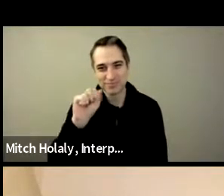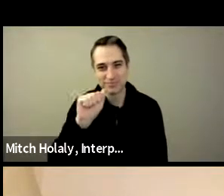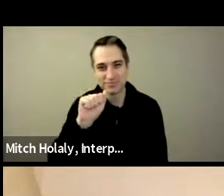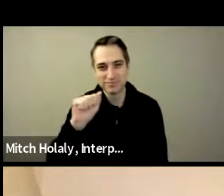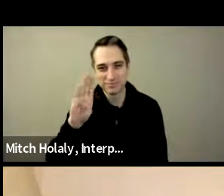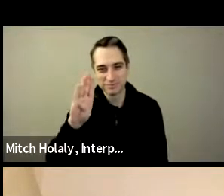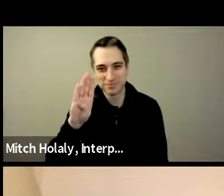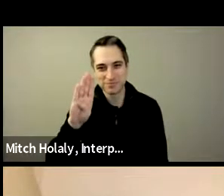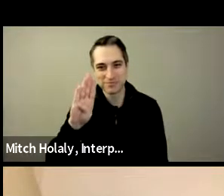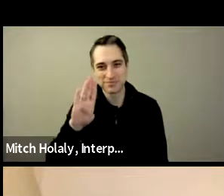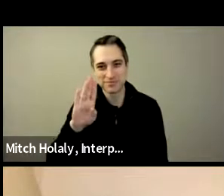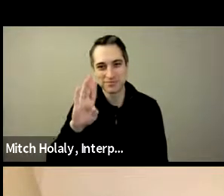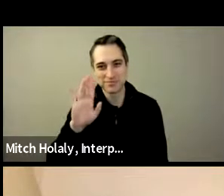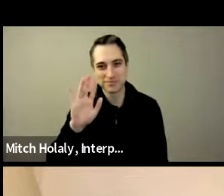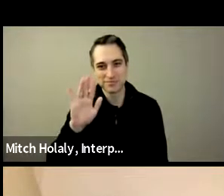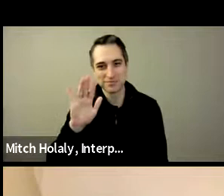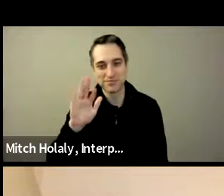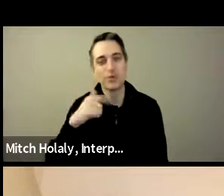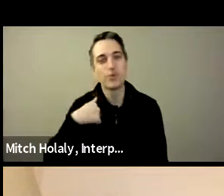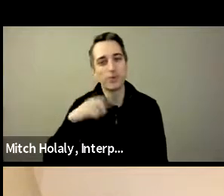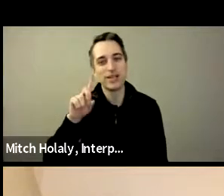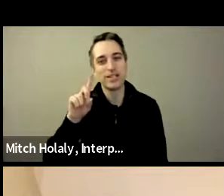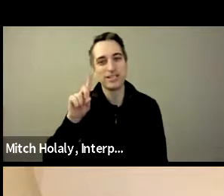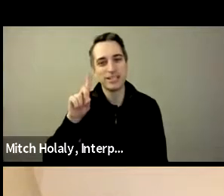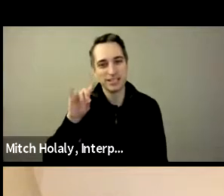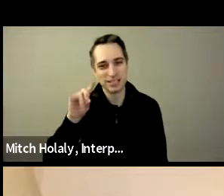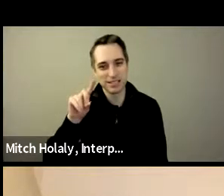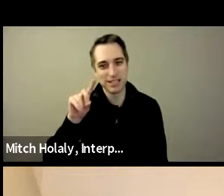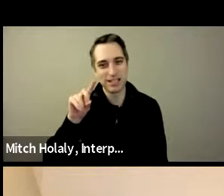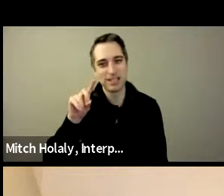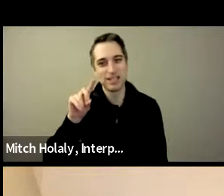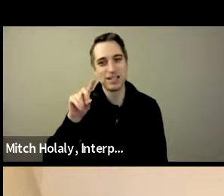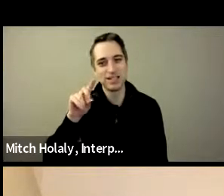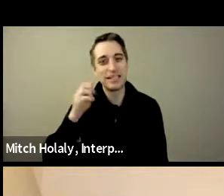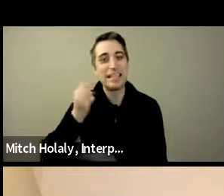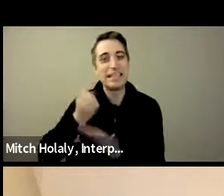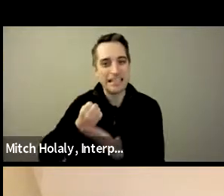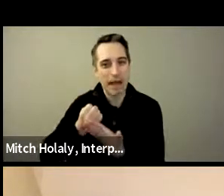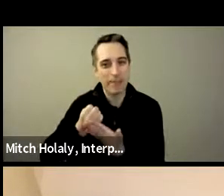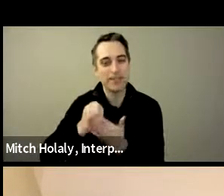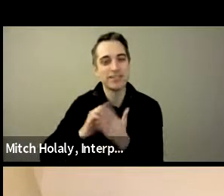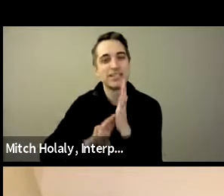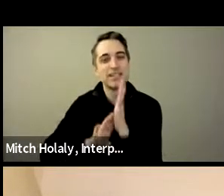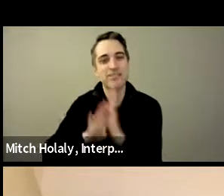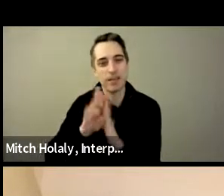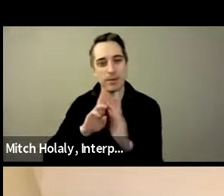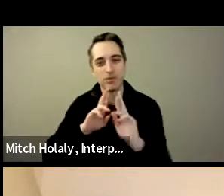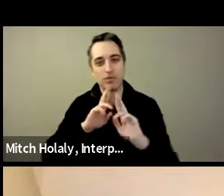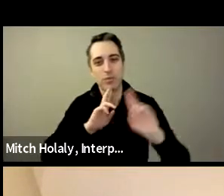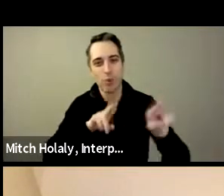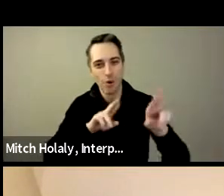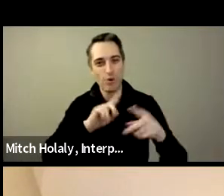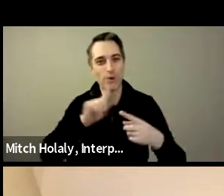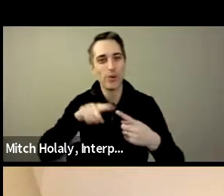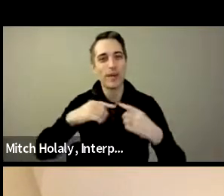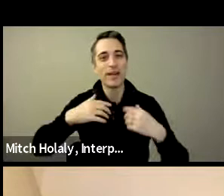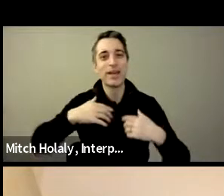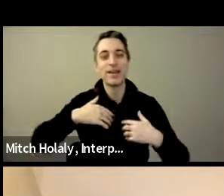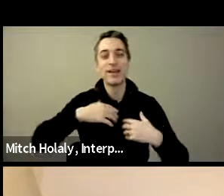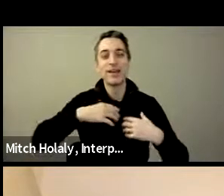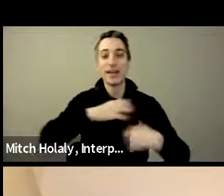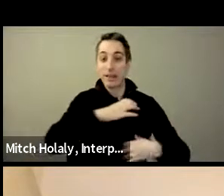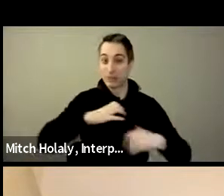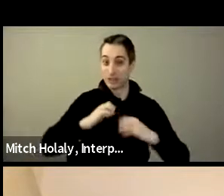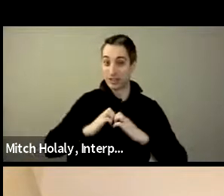do a number and an economic development report early on when the commission was put